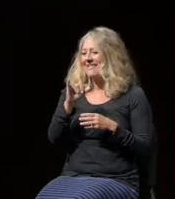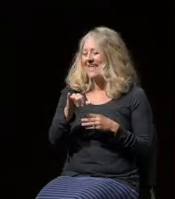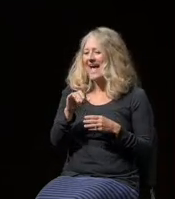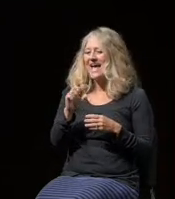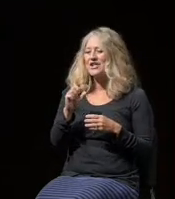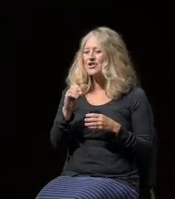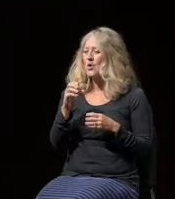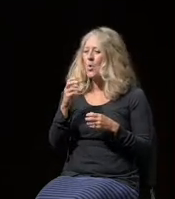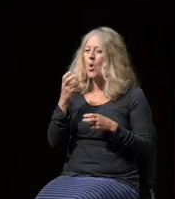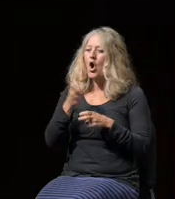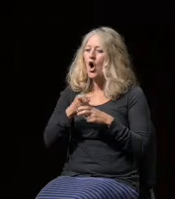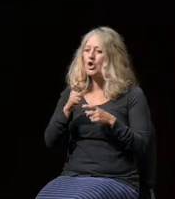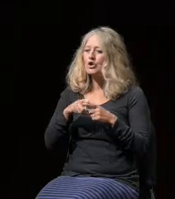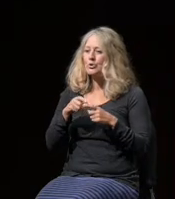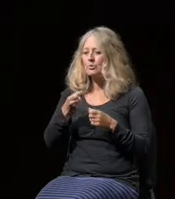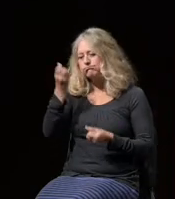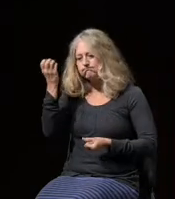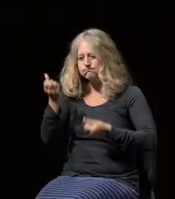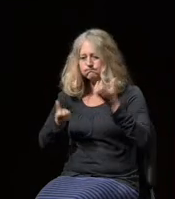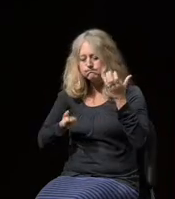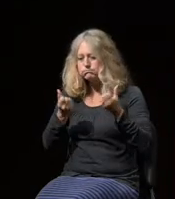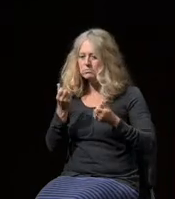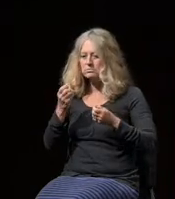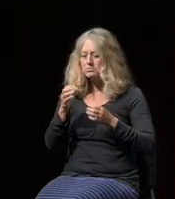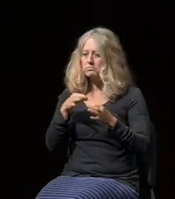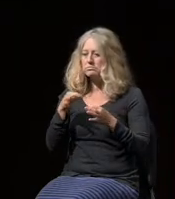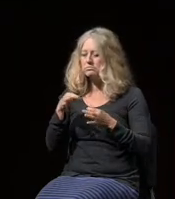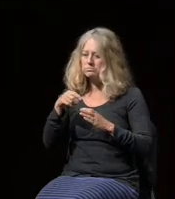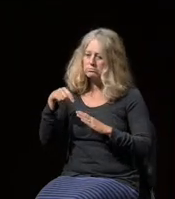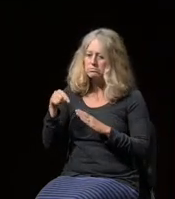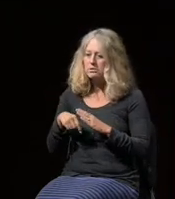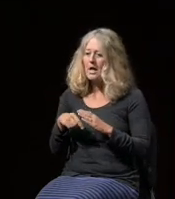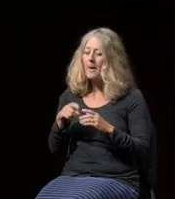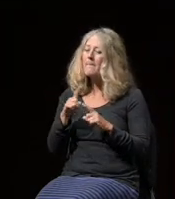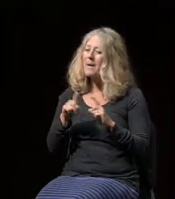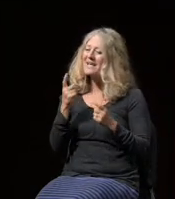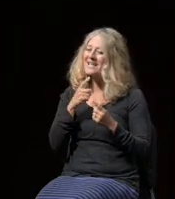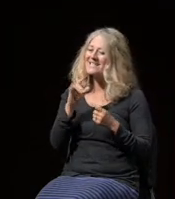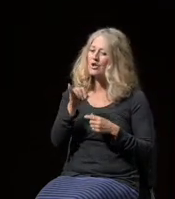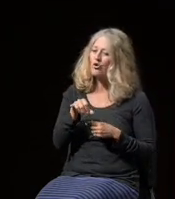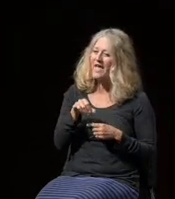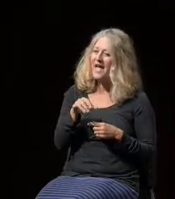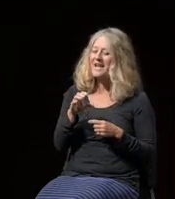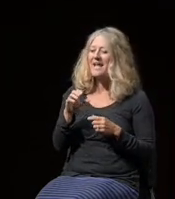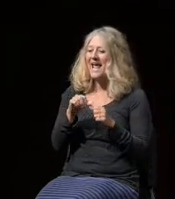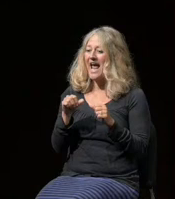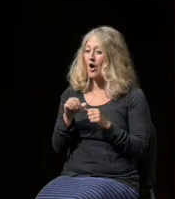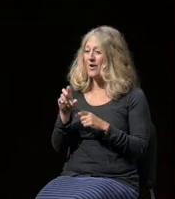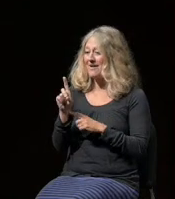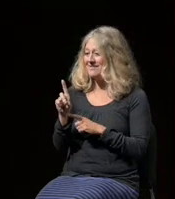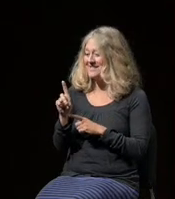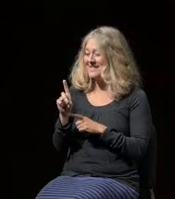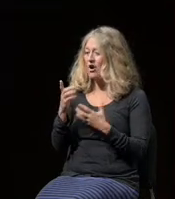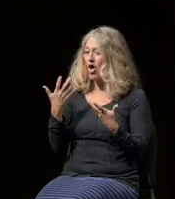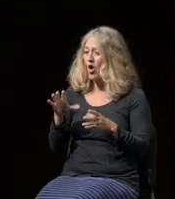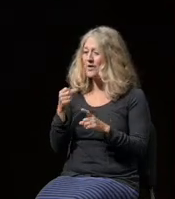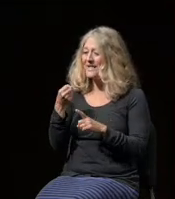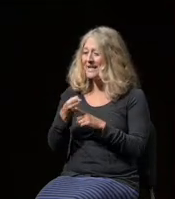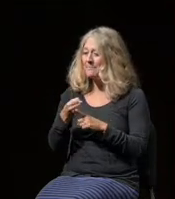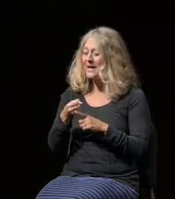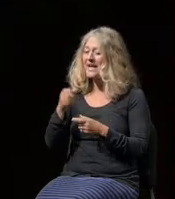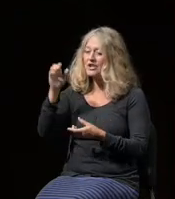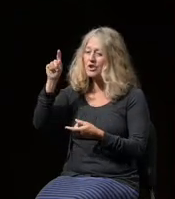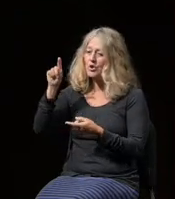hard to unpack, but think about that part. Area D, which was already affected, reduced